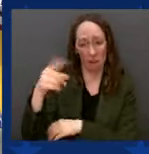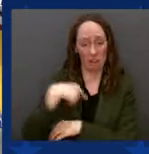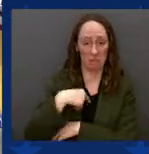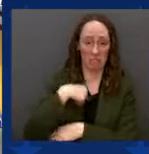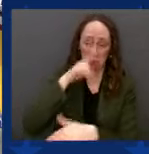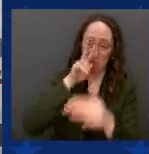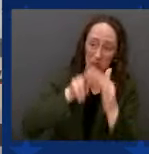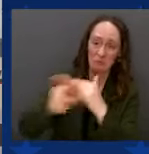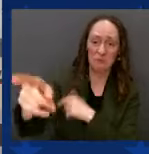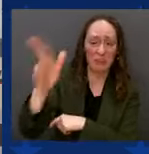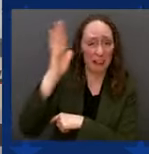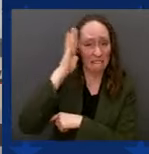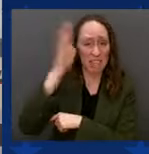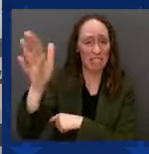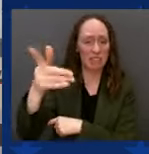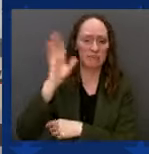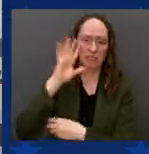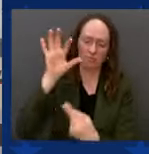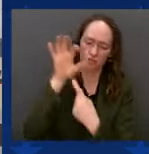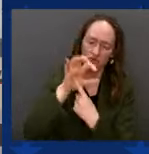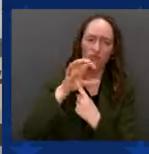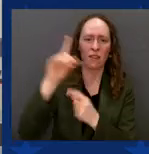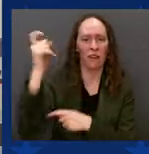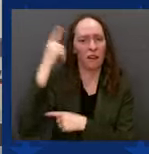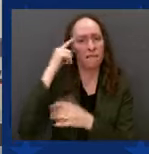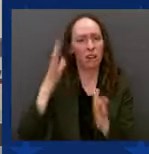That's in large part because he married up.